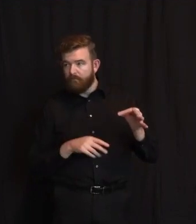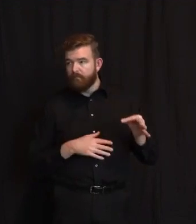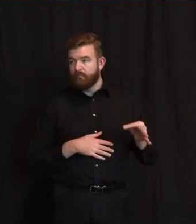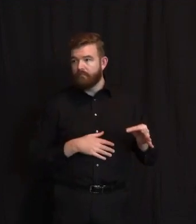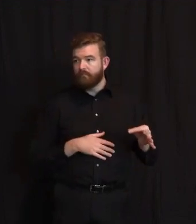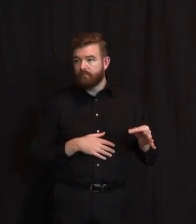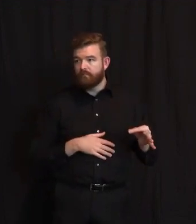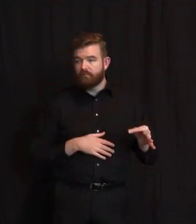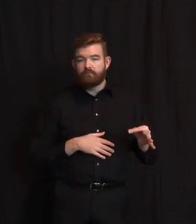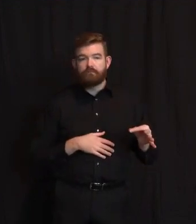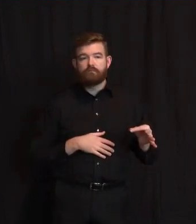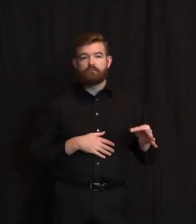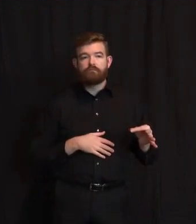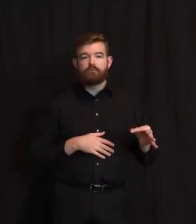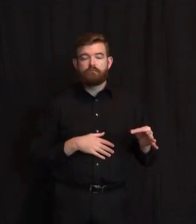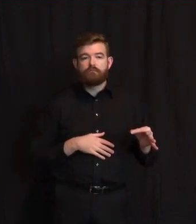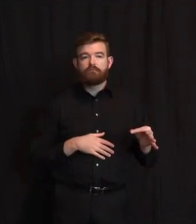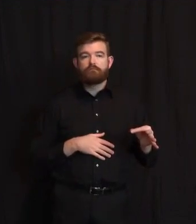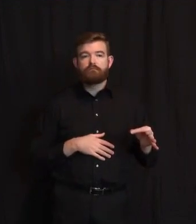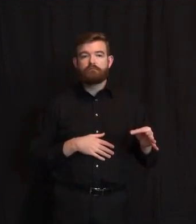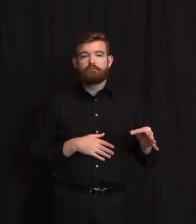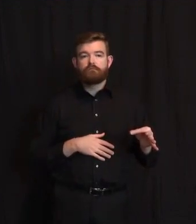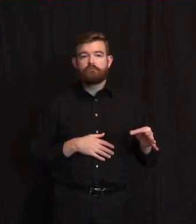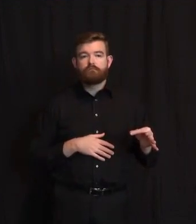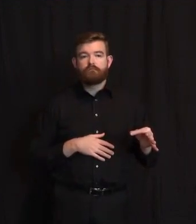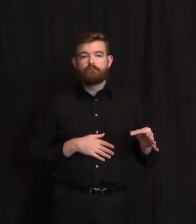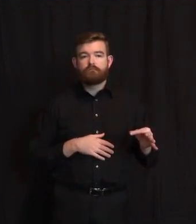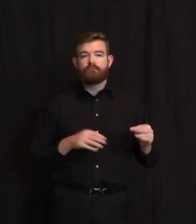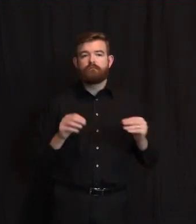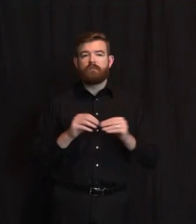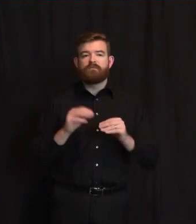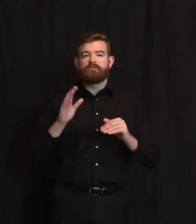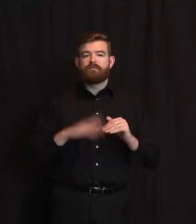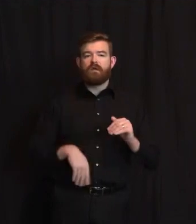Over half, 1,356 as far as I can tell, out of the